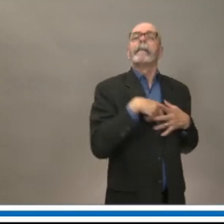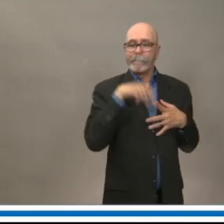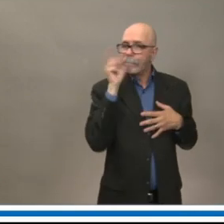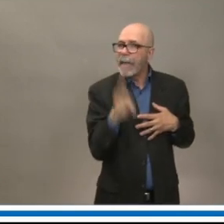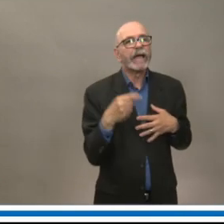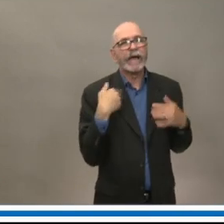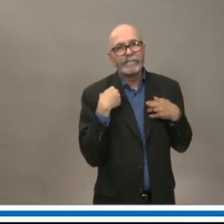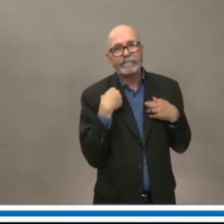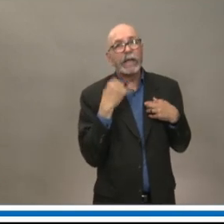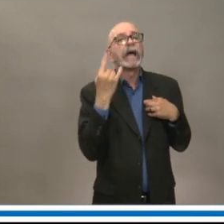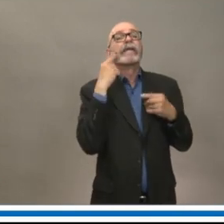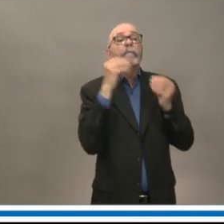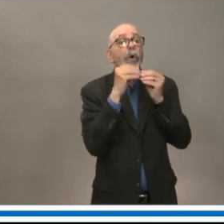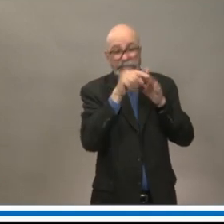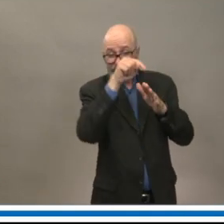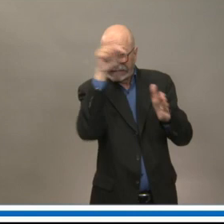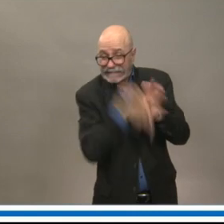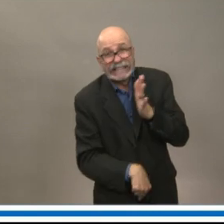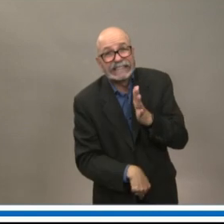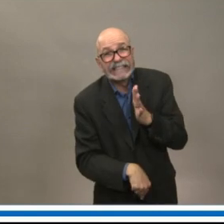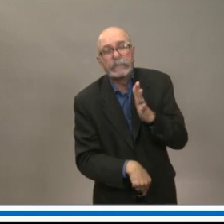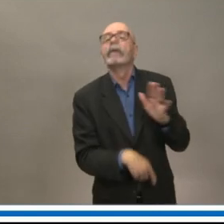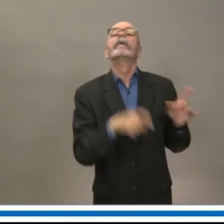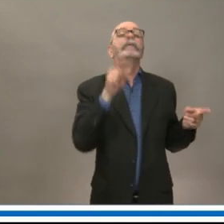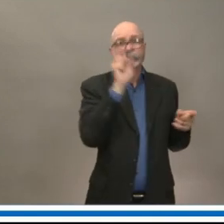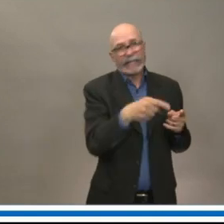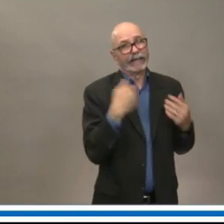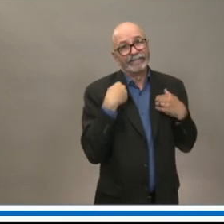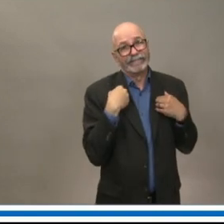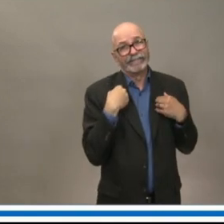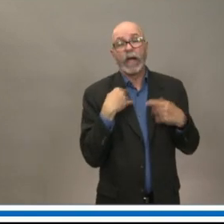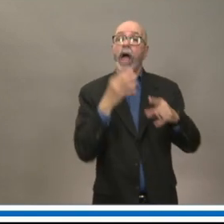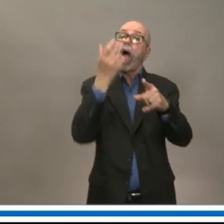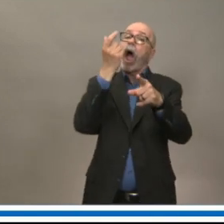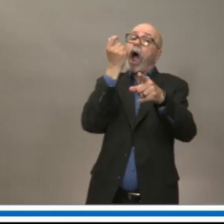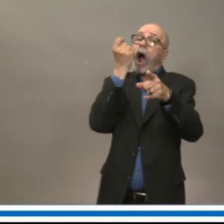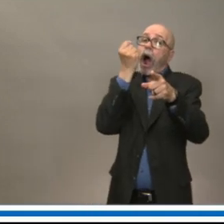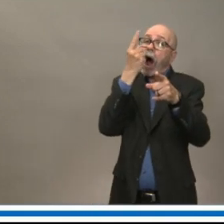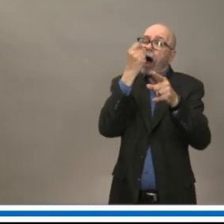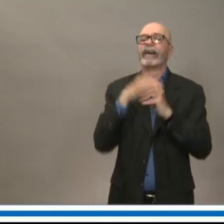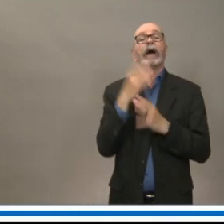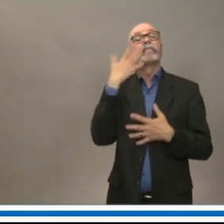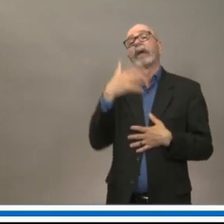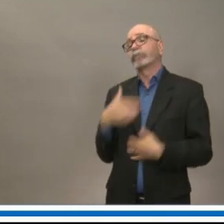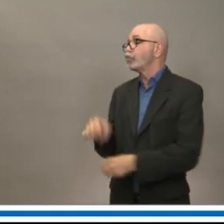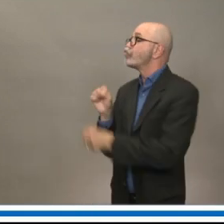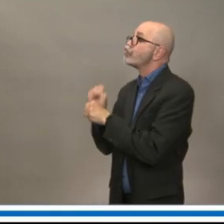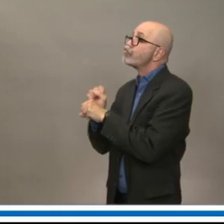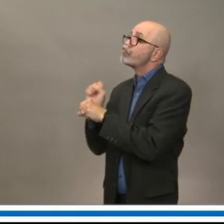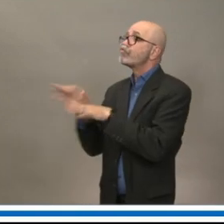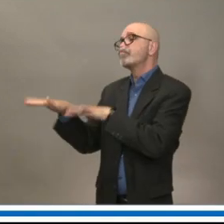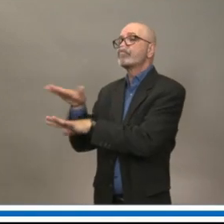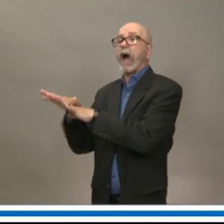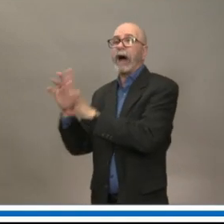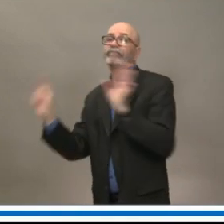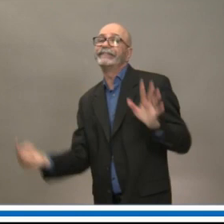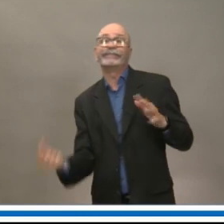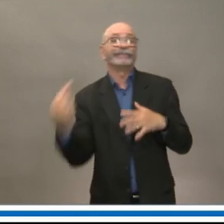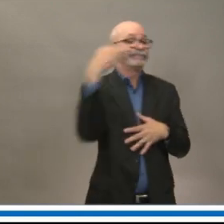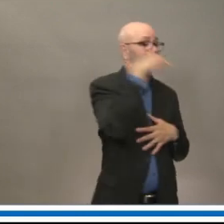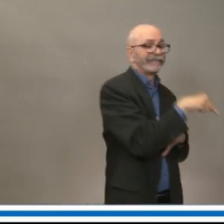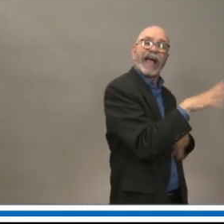that. But testing has its limitations because the workers go back and forth in the community, and I want to say